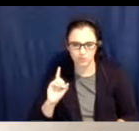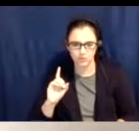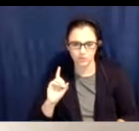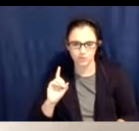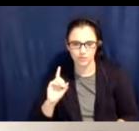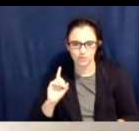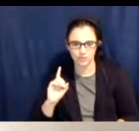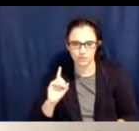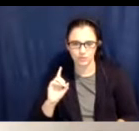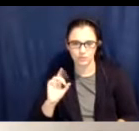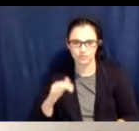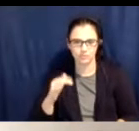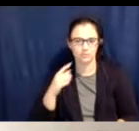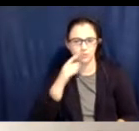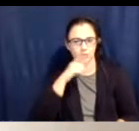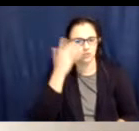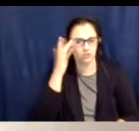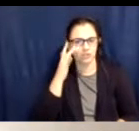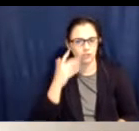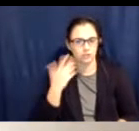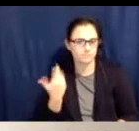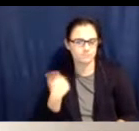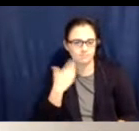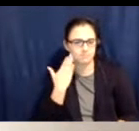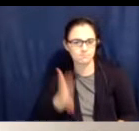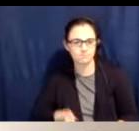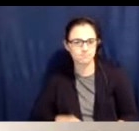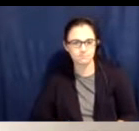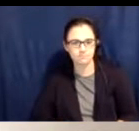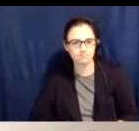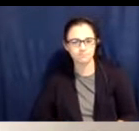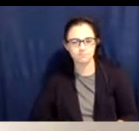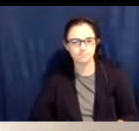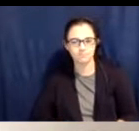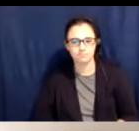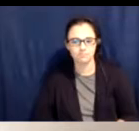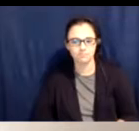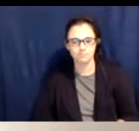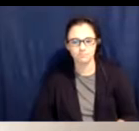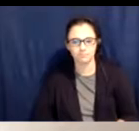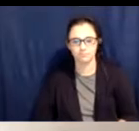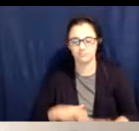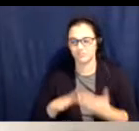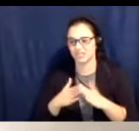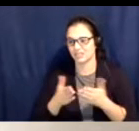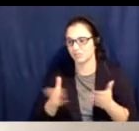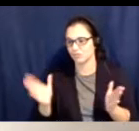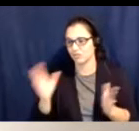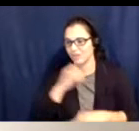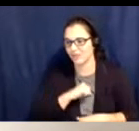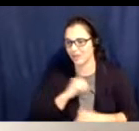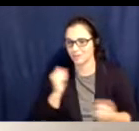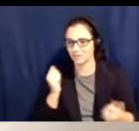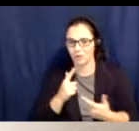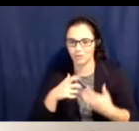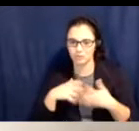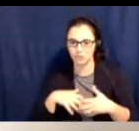the artificial intelligence is, but it's Just still. the city in general, I guess, all the automation